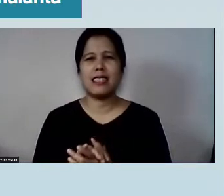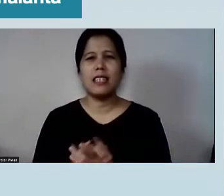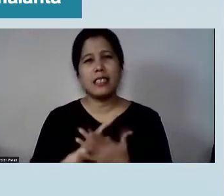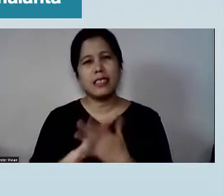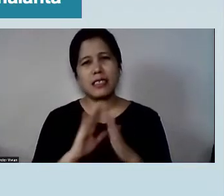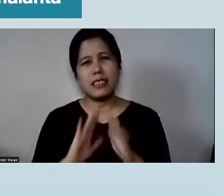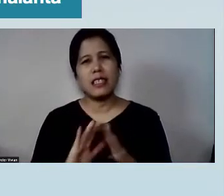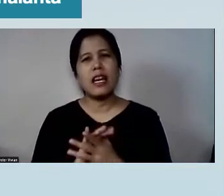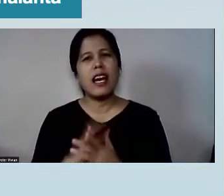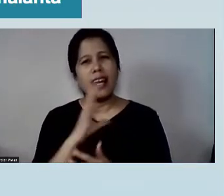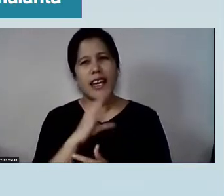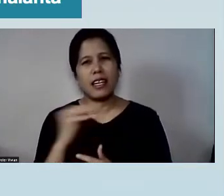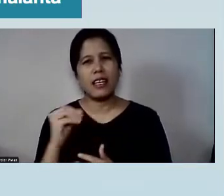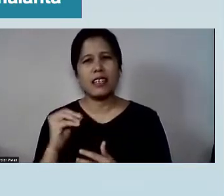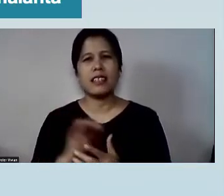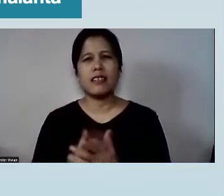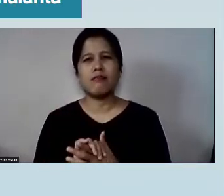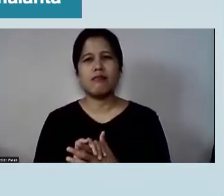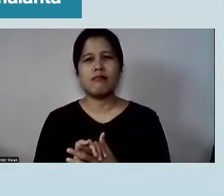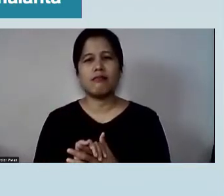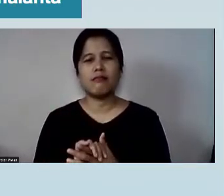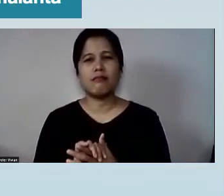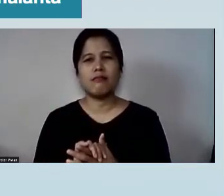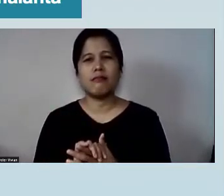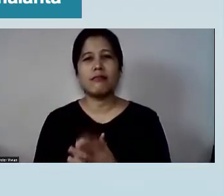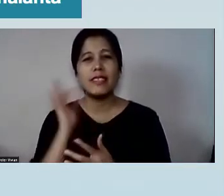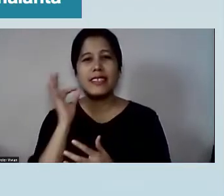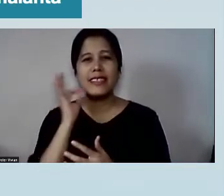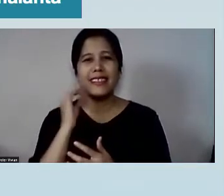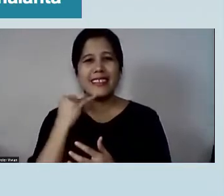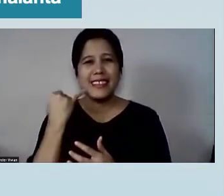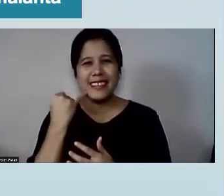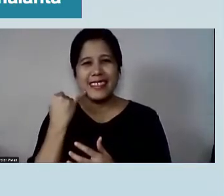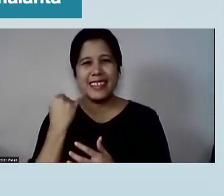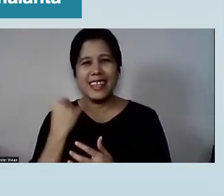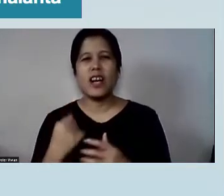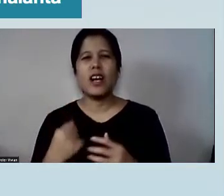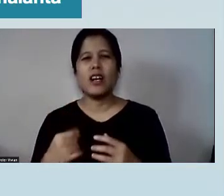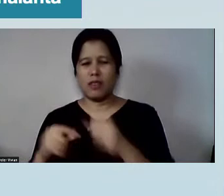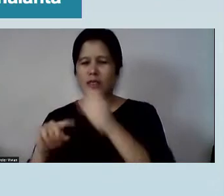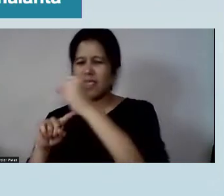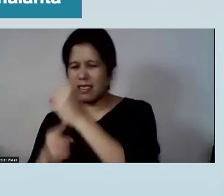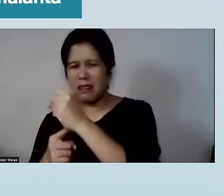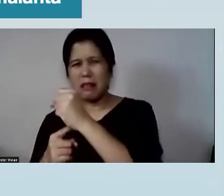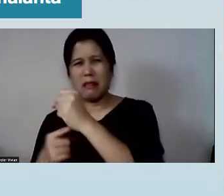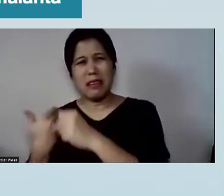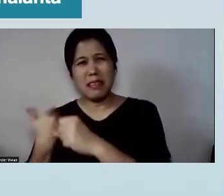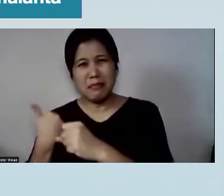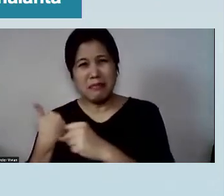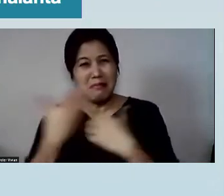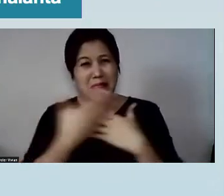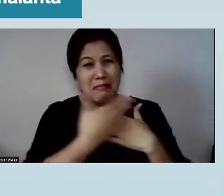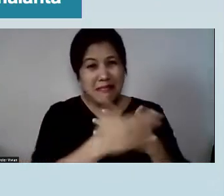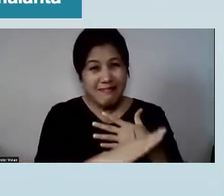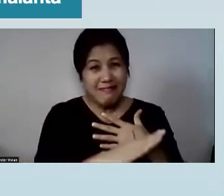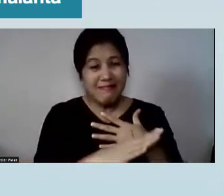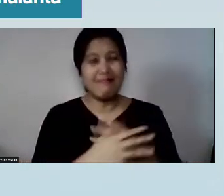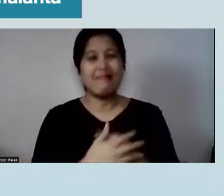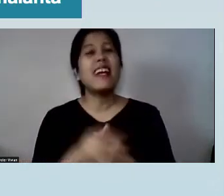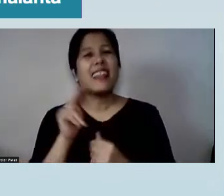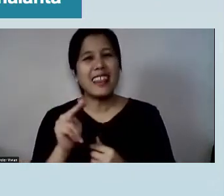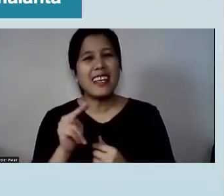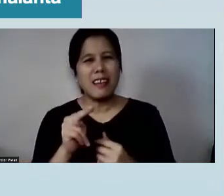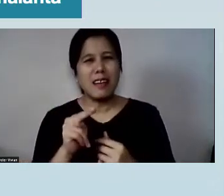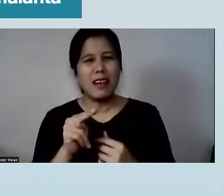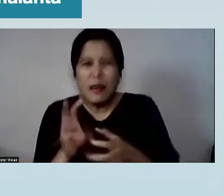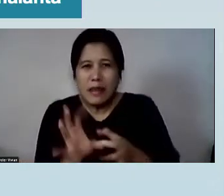tasks. And ang hilig natin, Fiel, mag-start, pero hindi natin matatapos. So kailangan may sasalo sa atin.